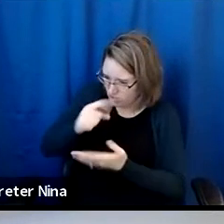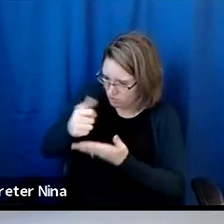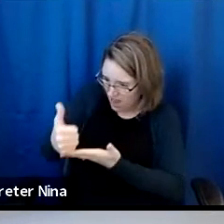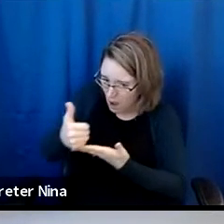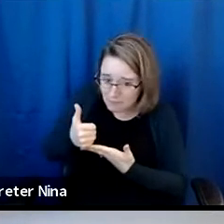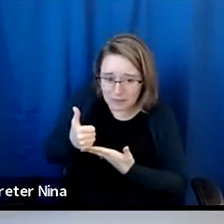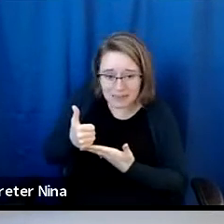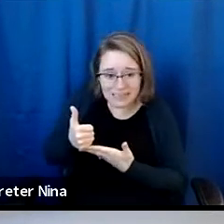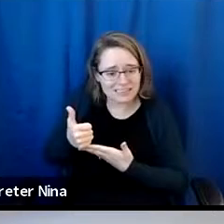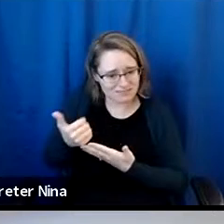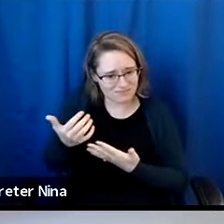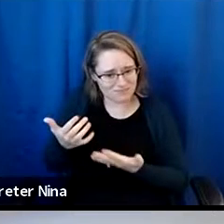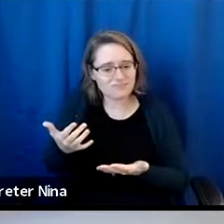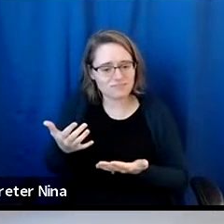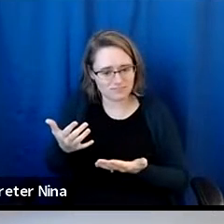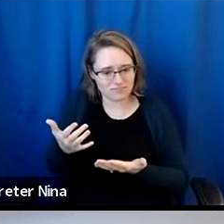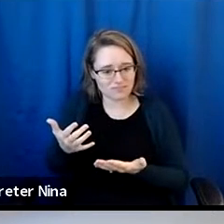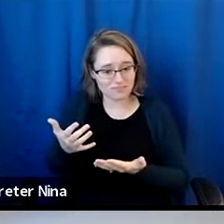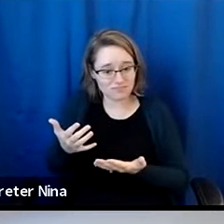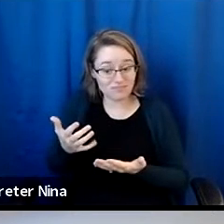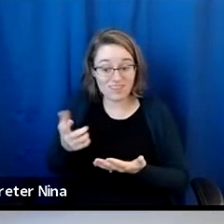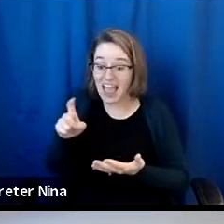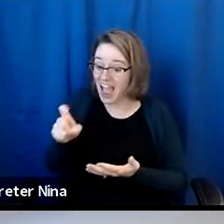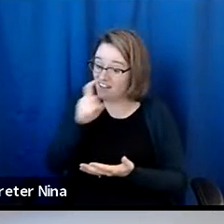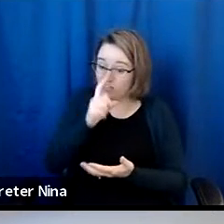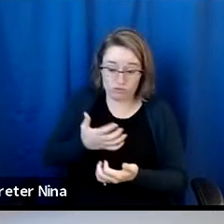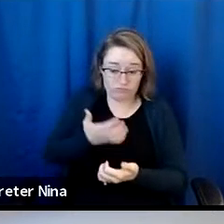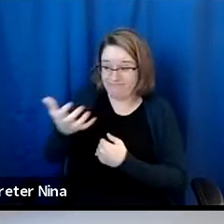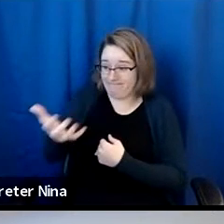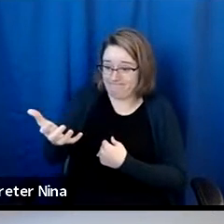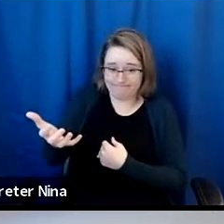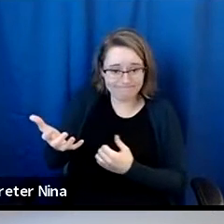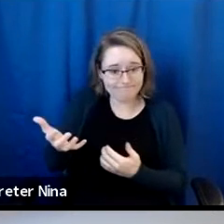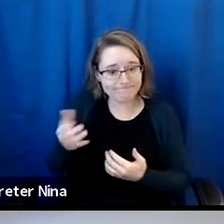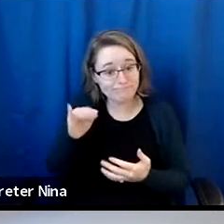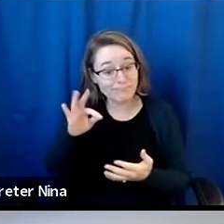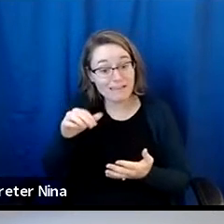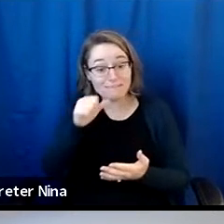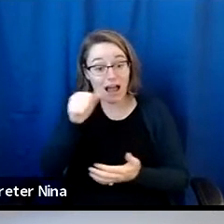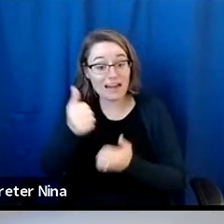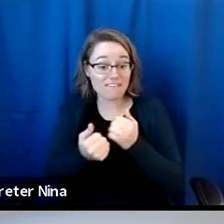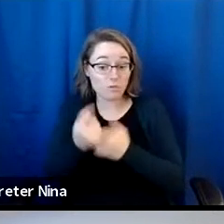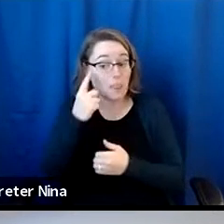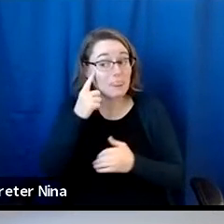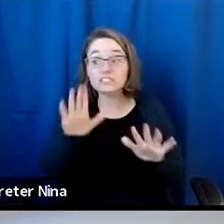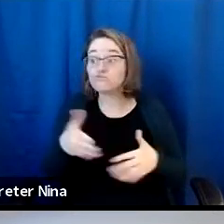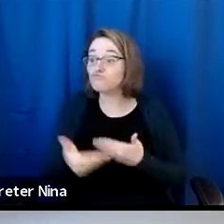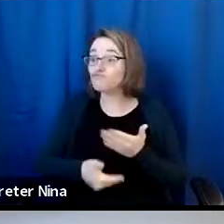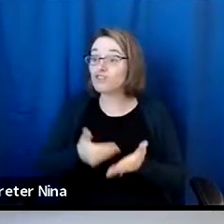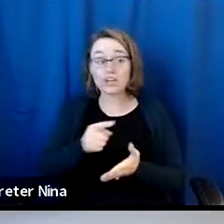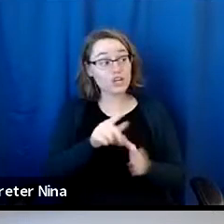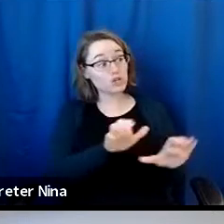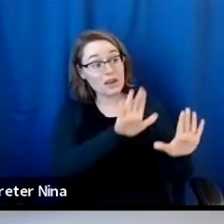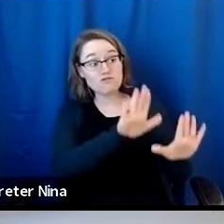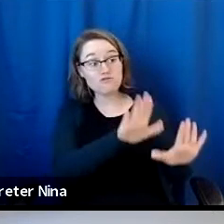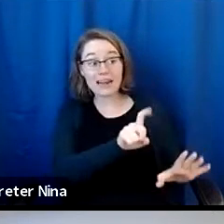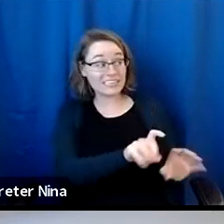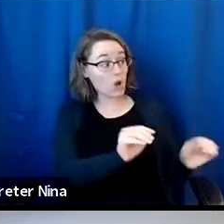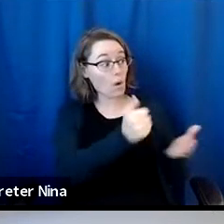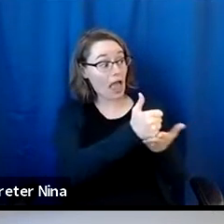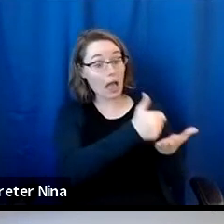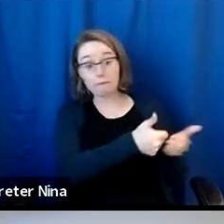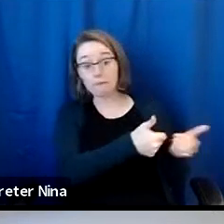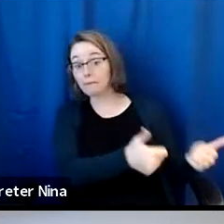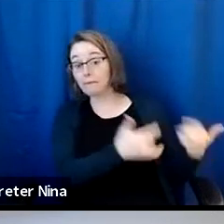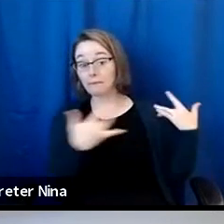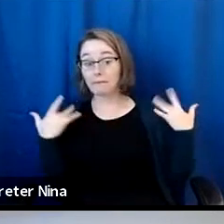You know, and to put you got to put yourself out there a little bit, because otherwise everybody thinks that you're doing great and you don't need help. So it's kind of hands